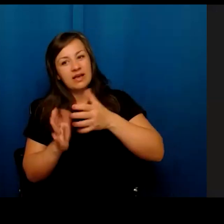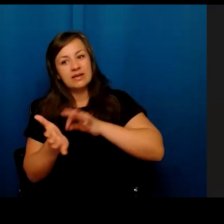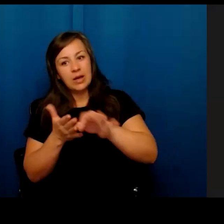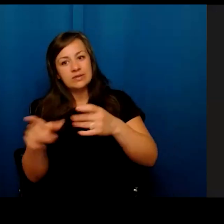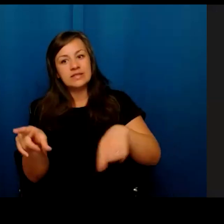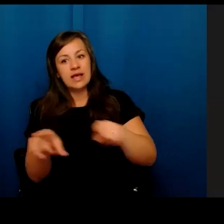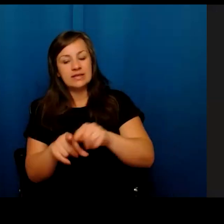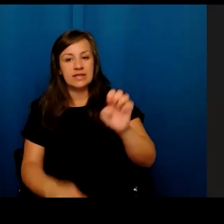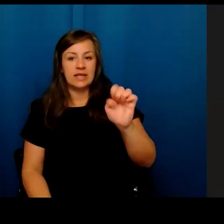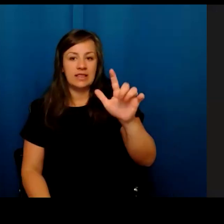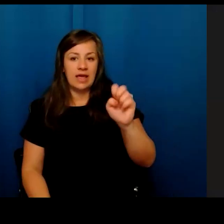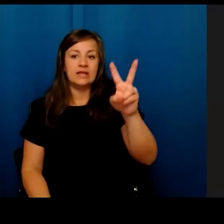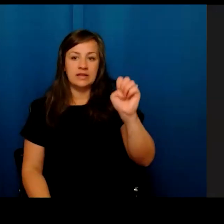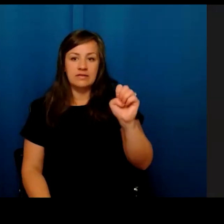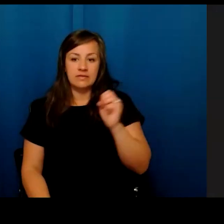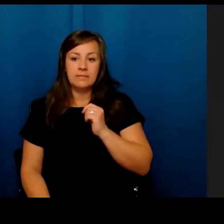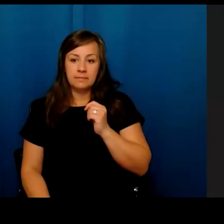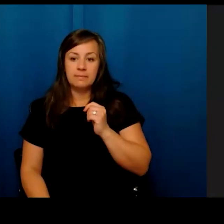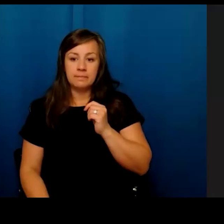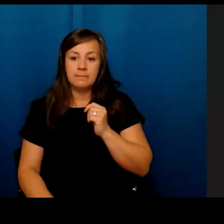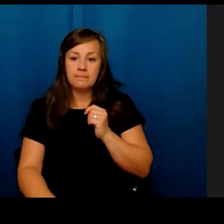course. Go